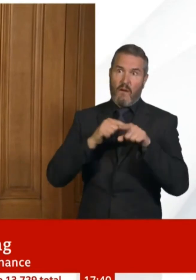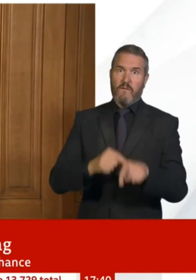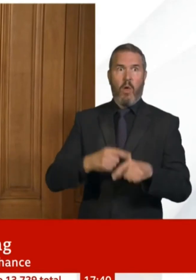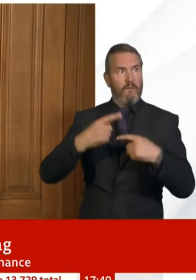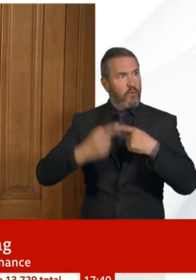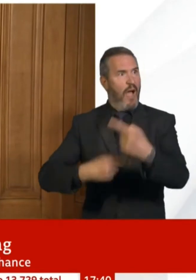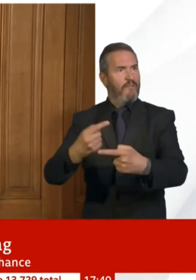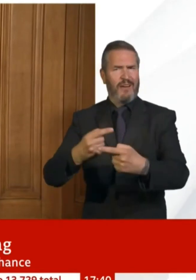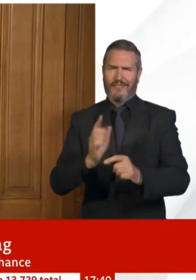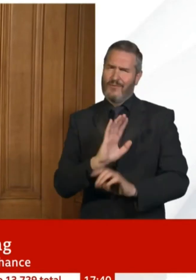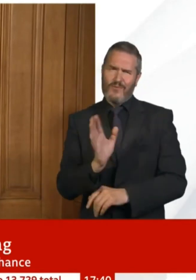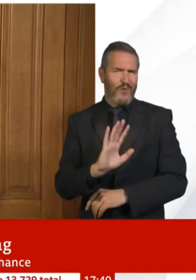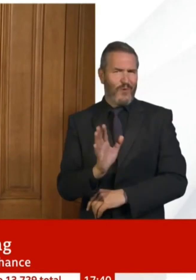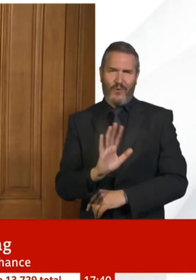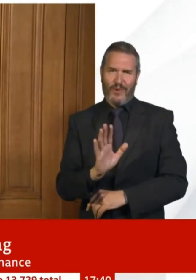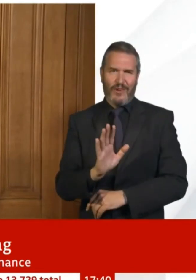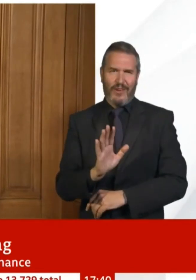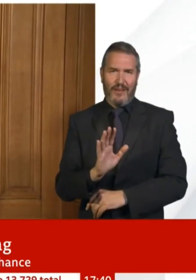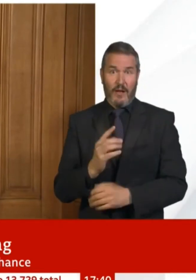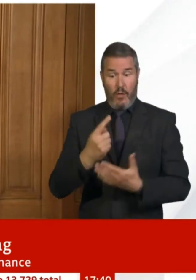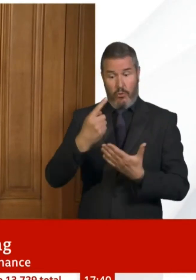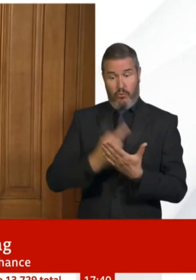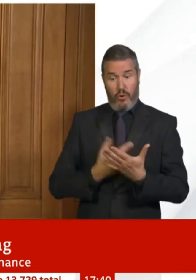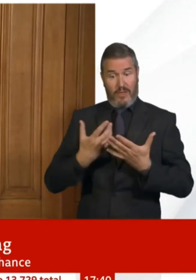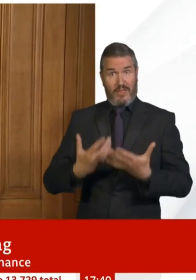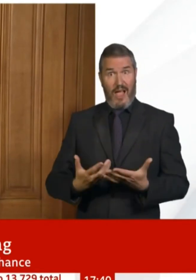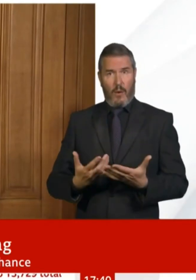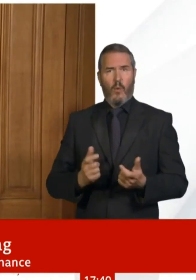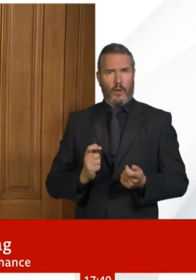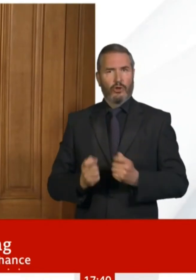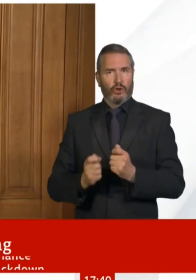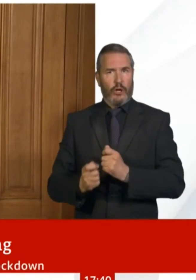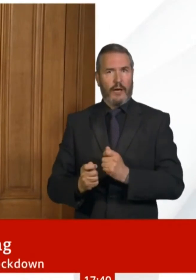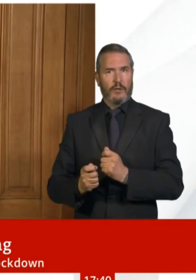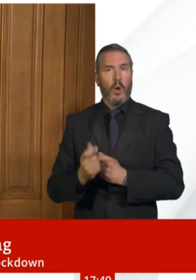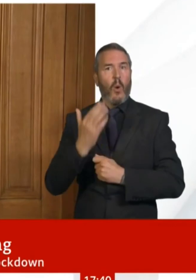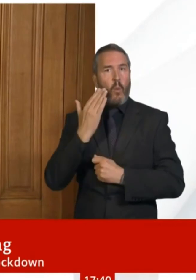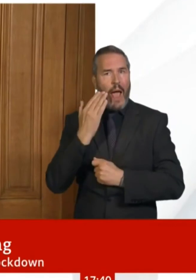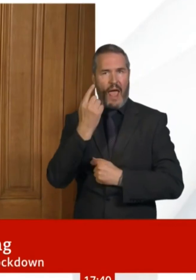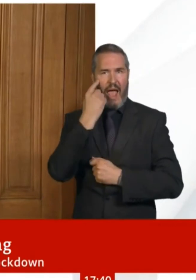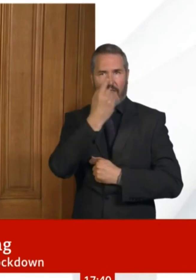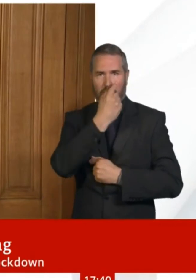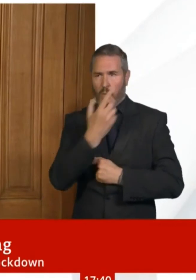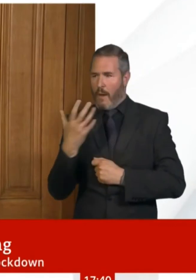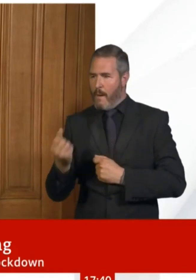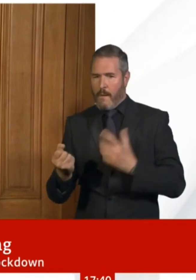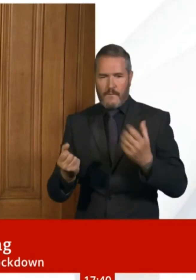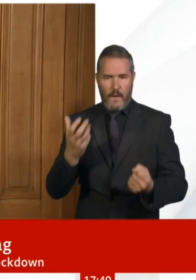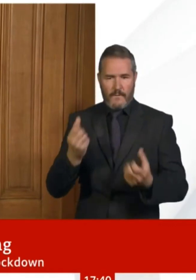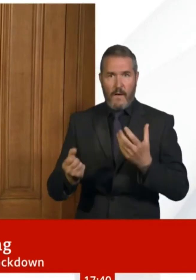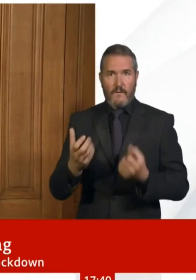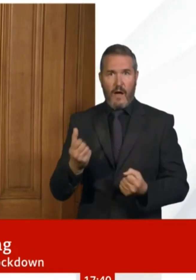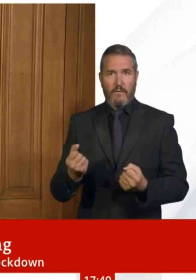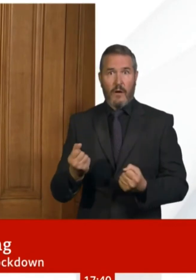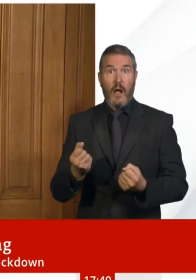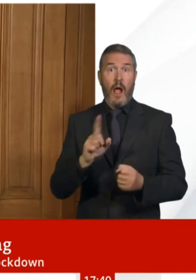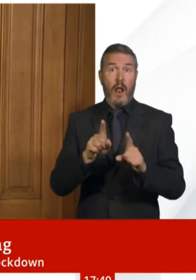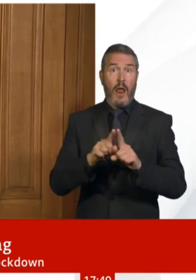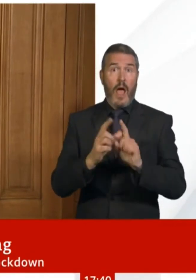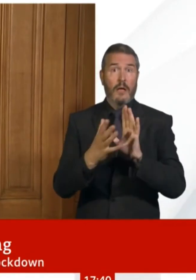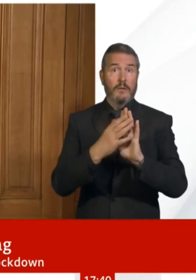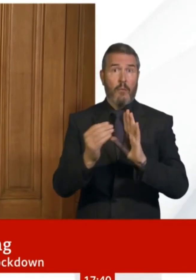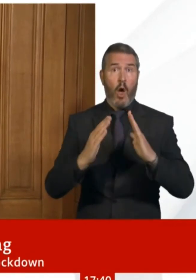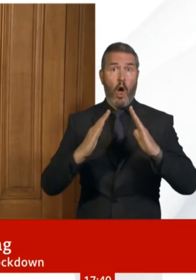long term. So yes, there will be some changes, I think, that need to take place, that have already taken place around things like home working, that are going to